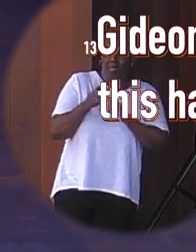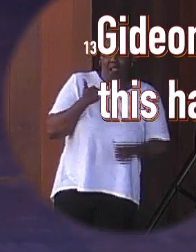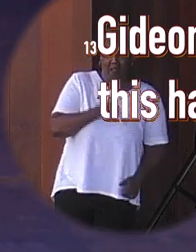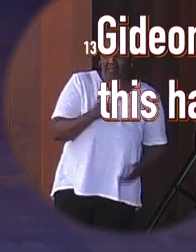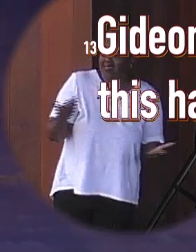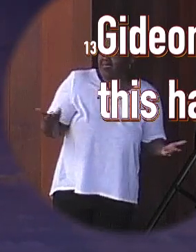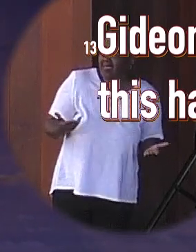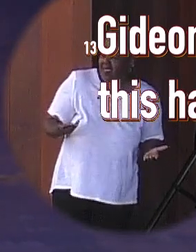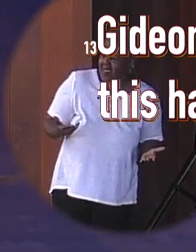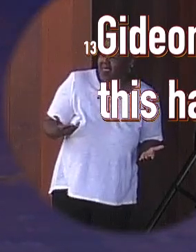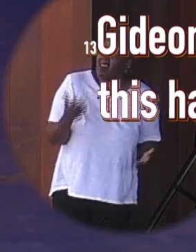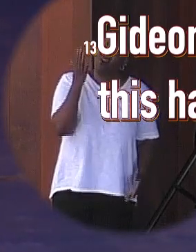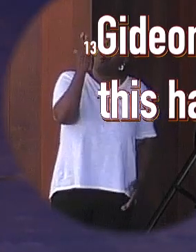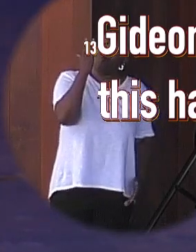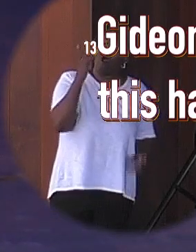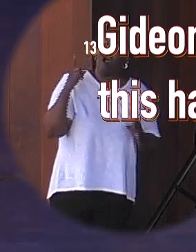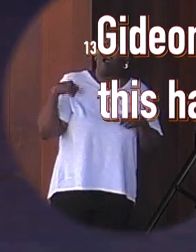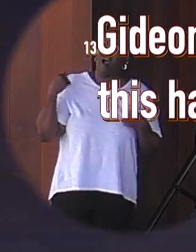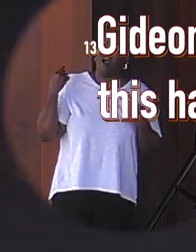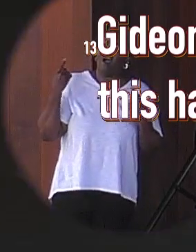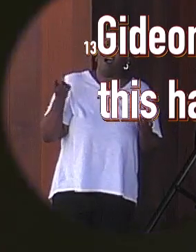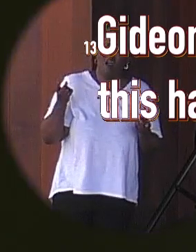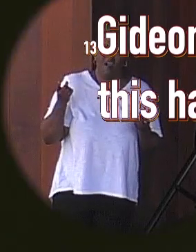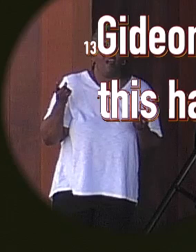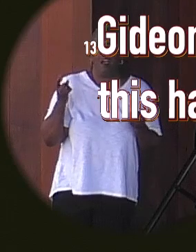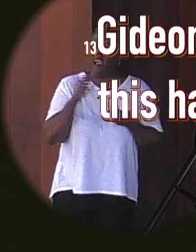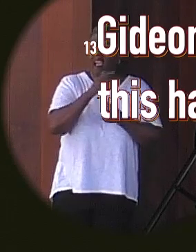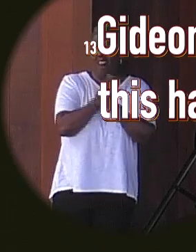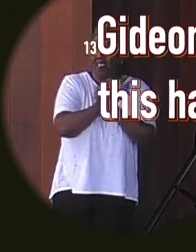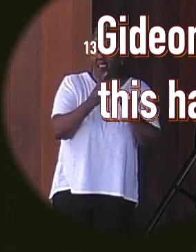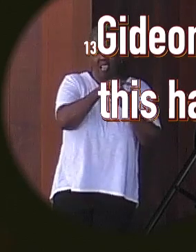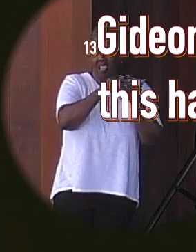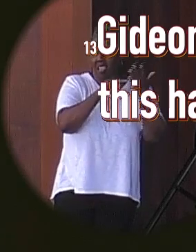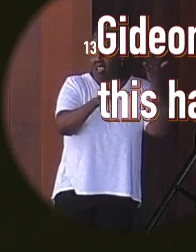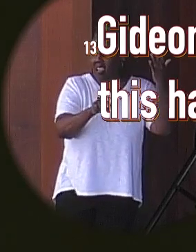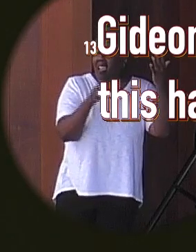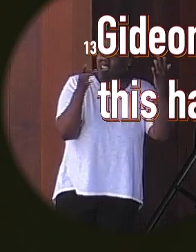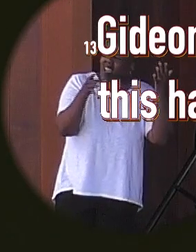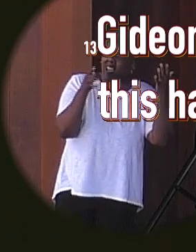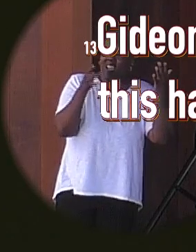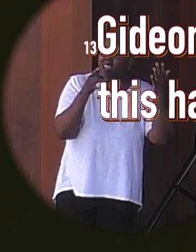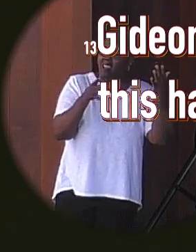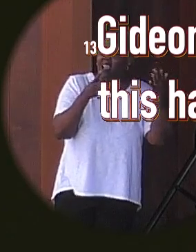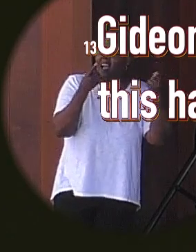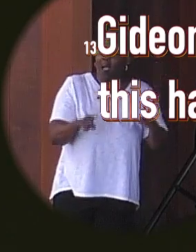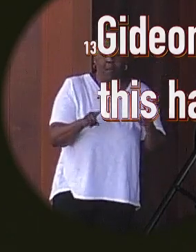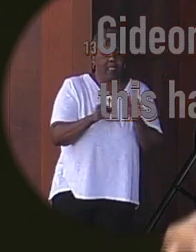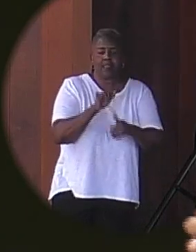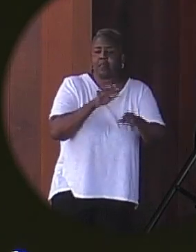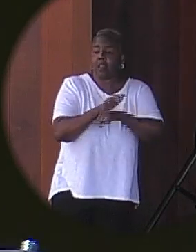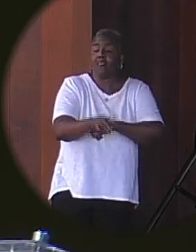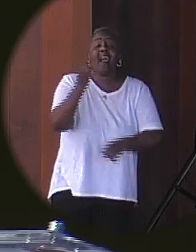us, why then has all this happened to us?" Now that's enough right